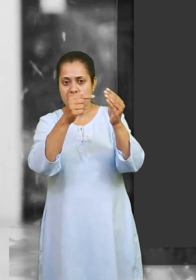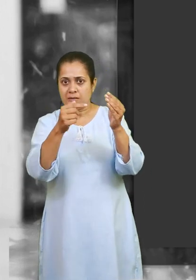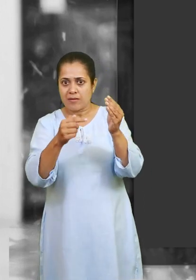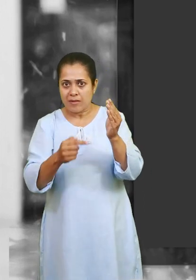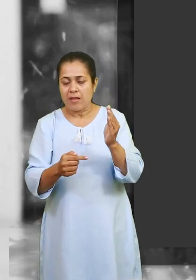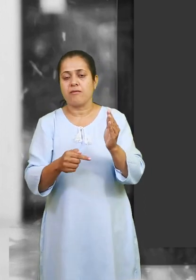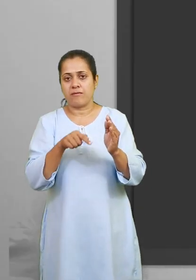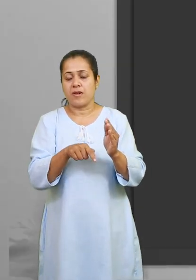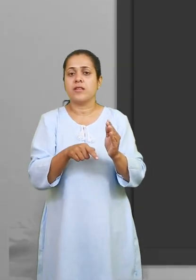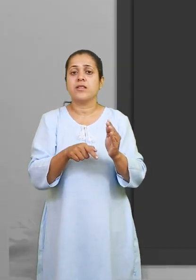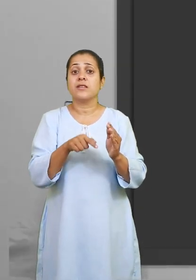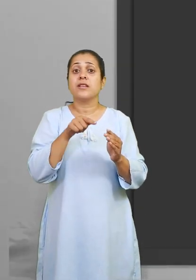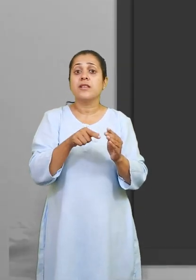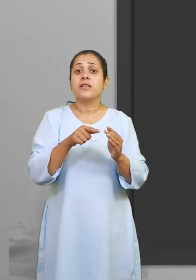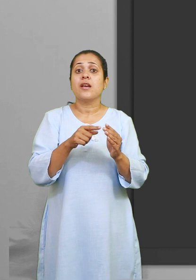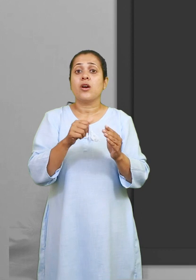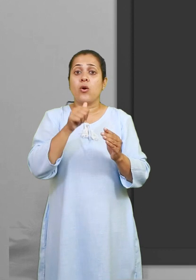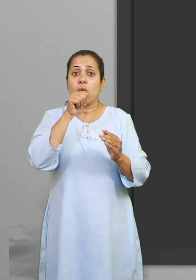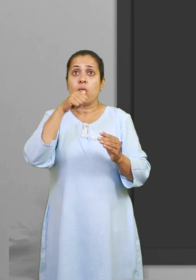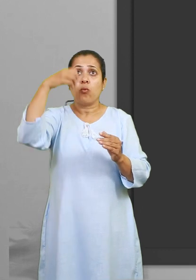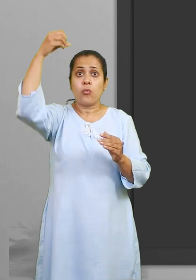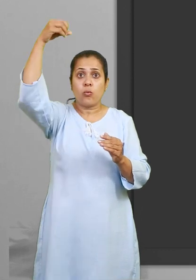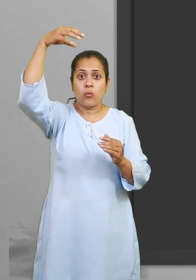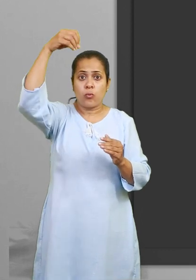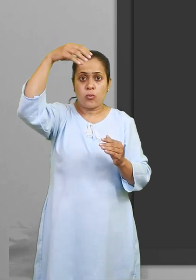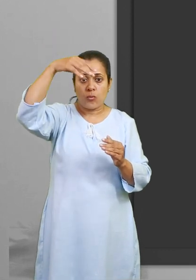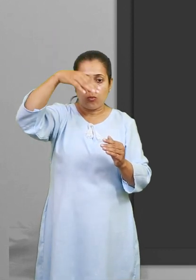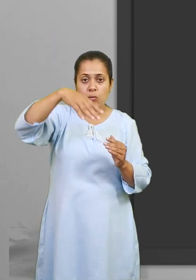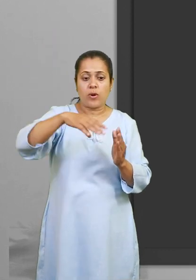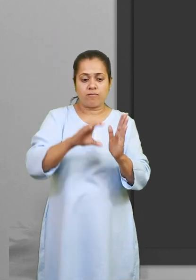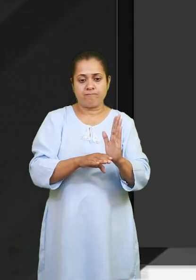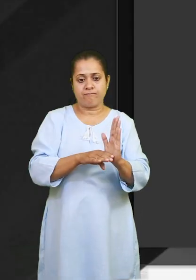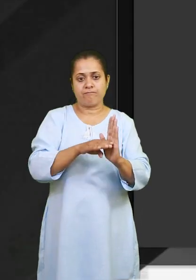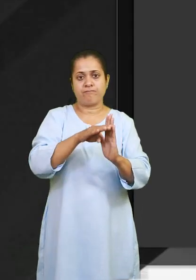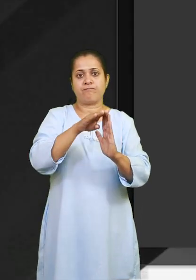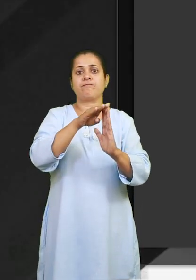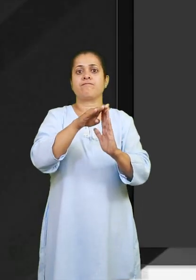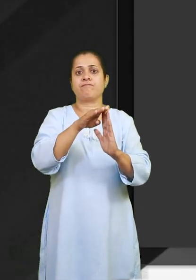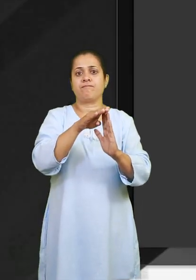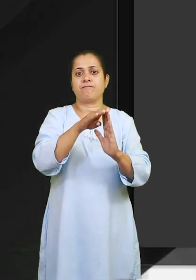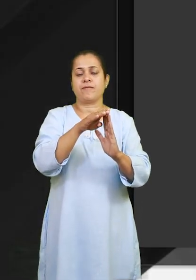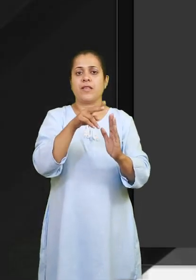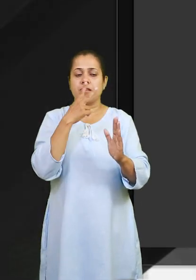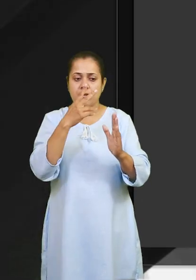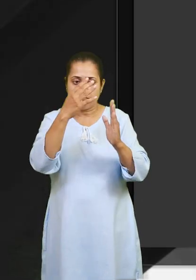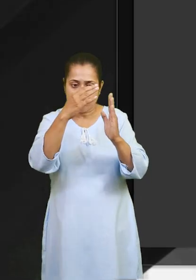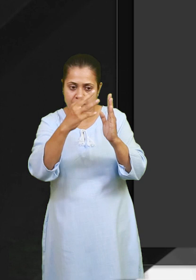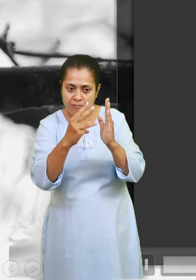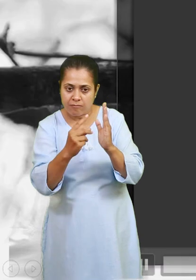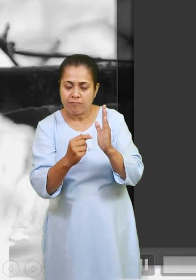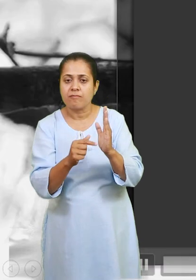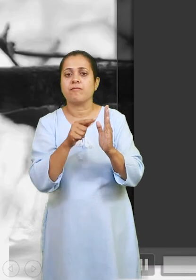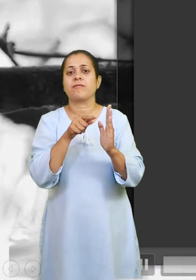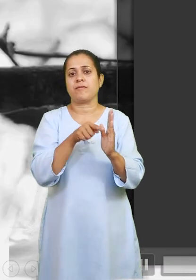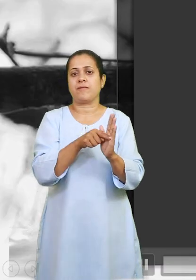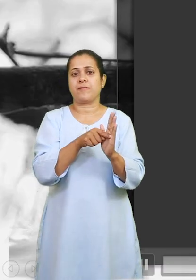cylinder, so it calculates the amount of water collected in an open space,